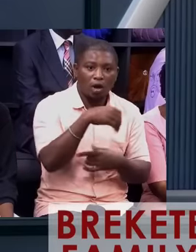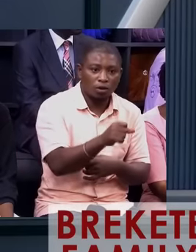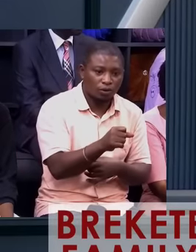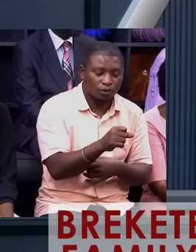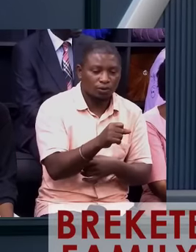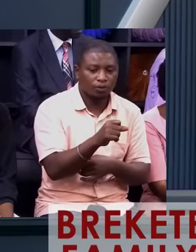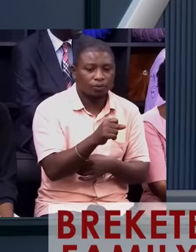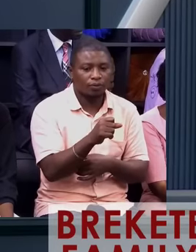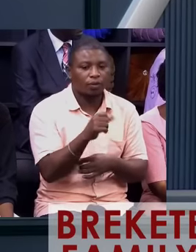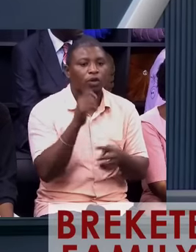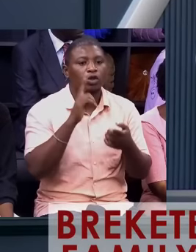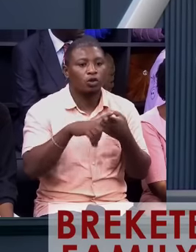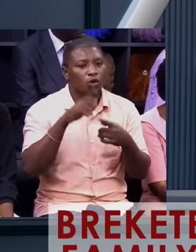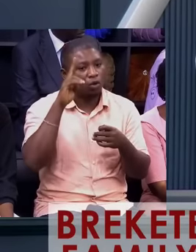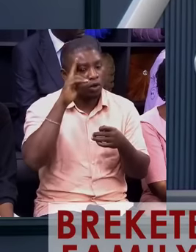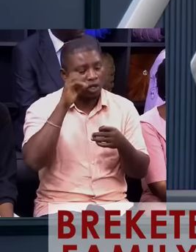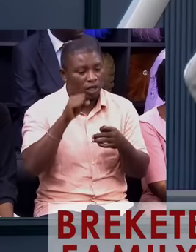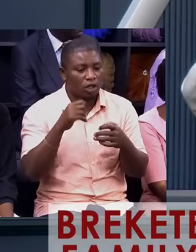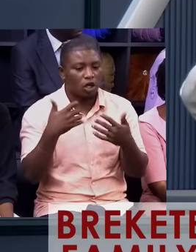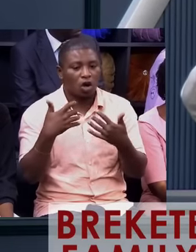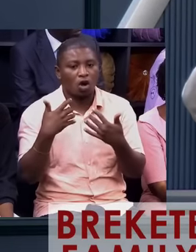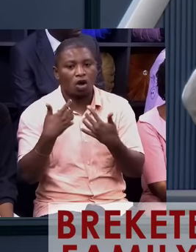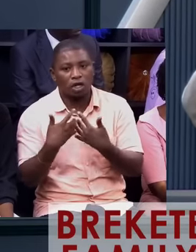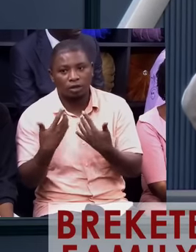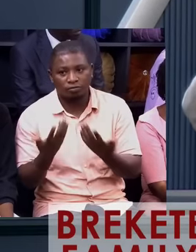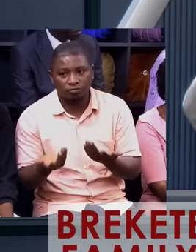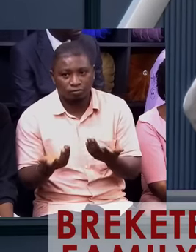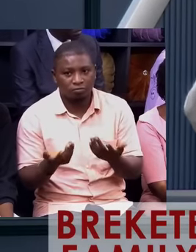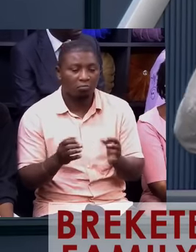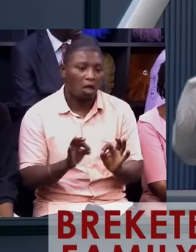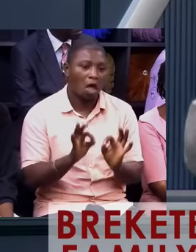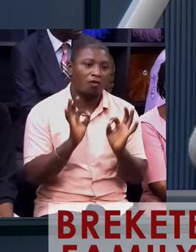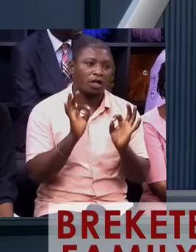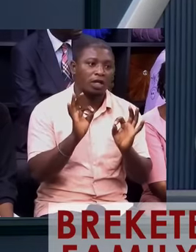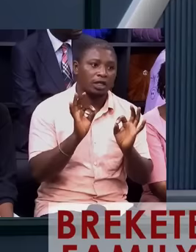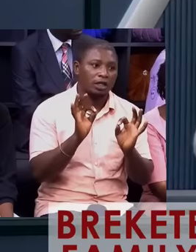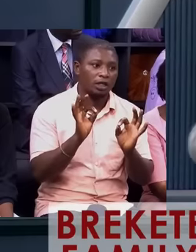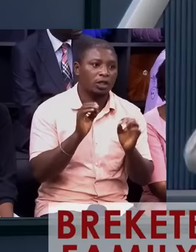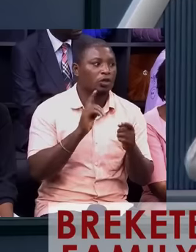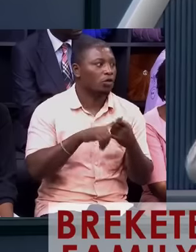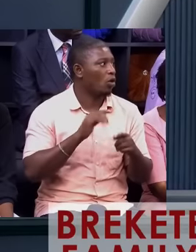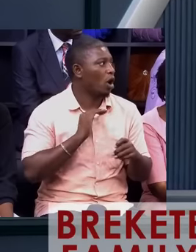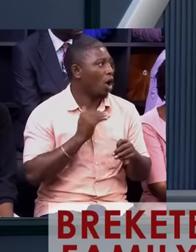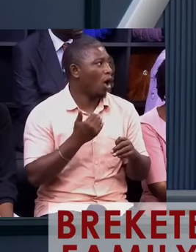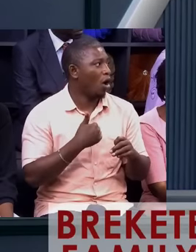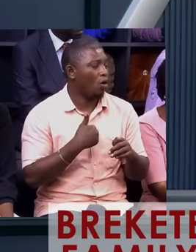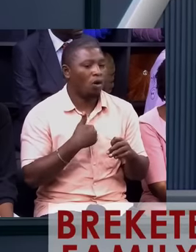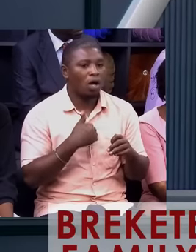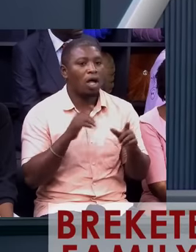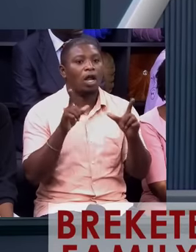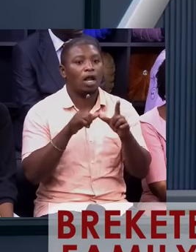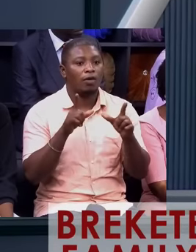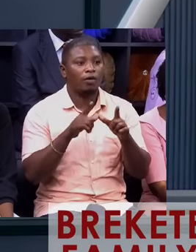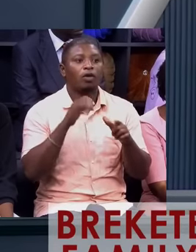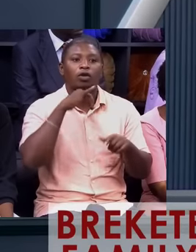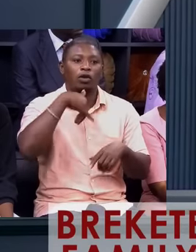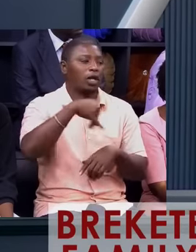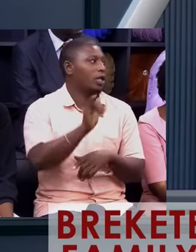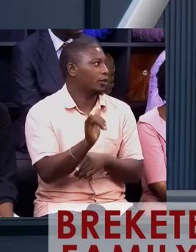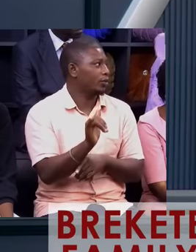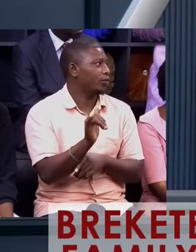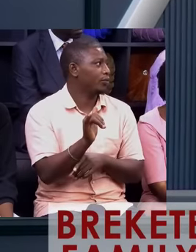out to his peers fantastic to our level not